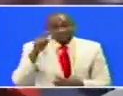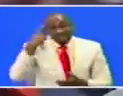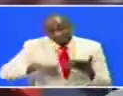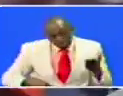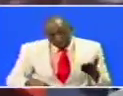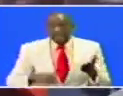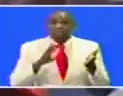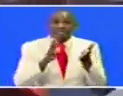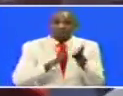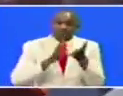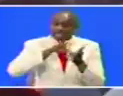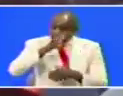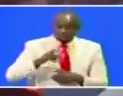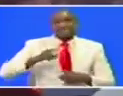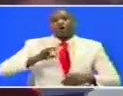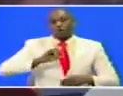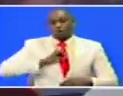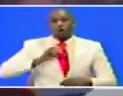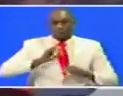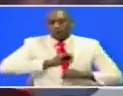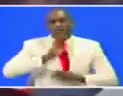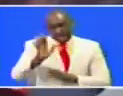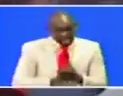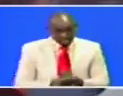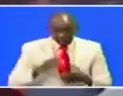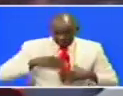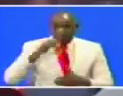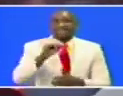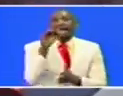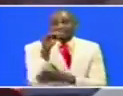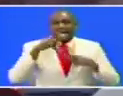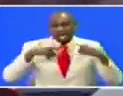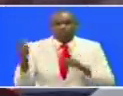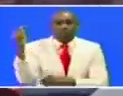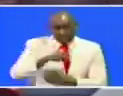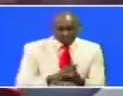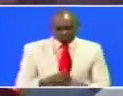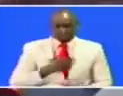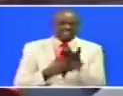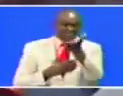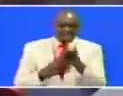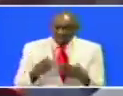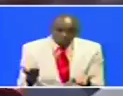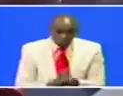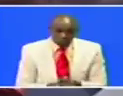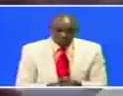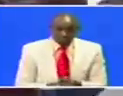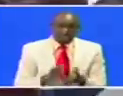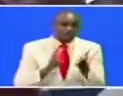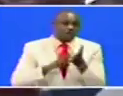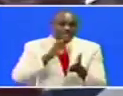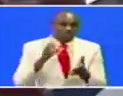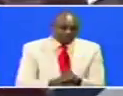that Migori County is his kingdom and people should ask for permission from him to visit in Migori